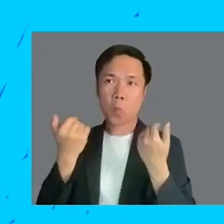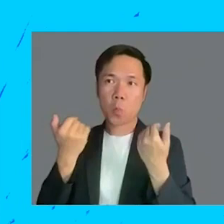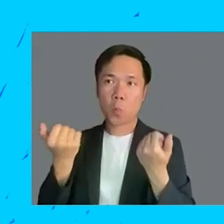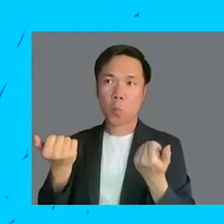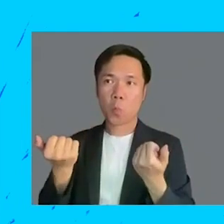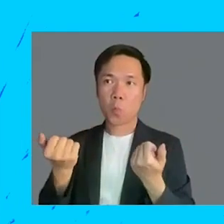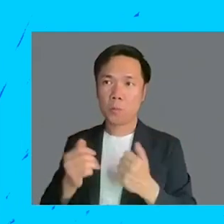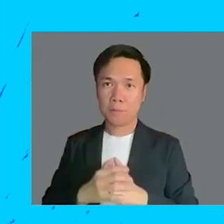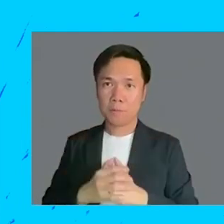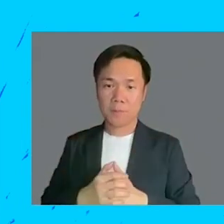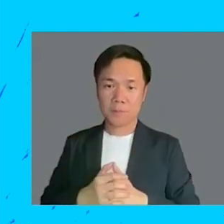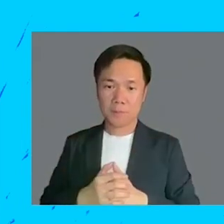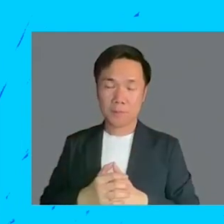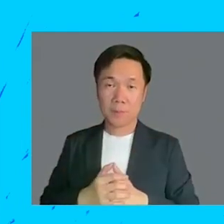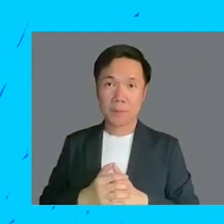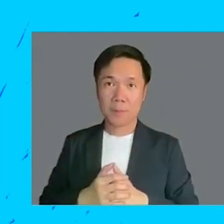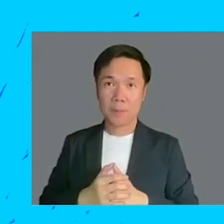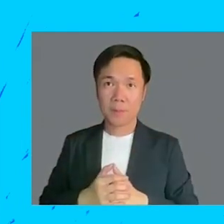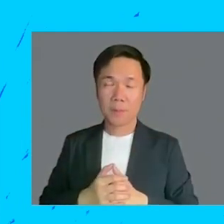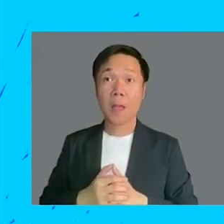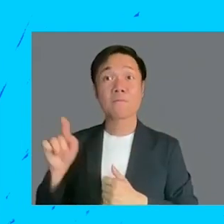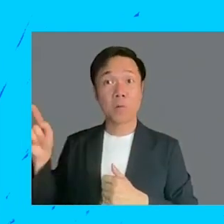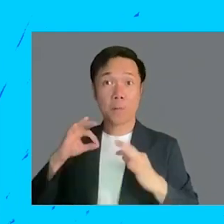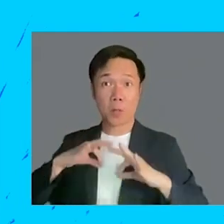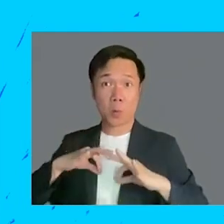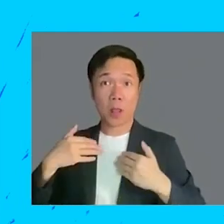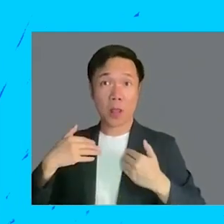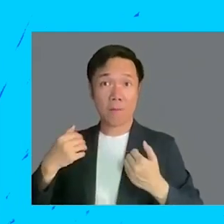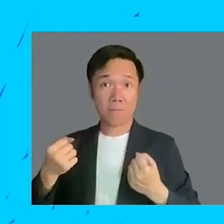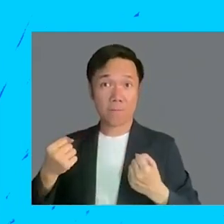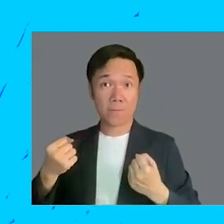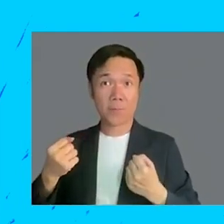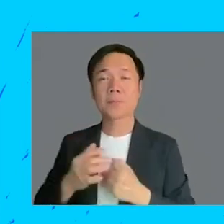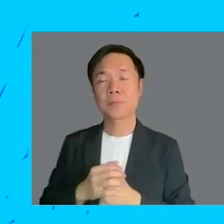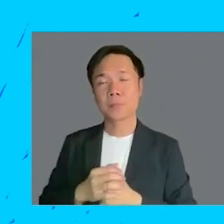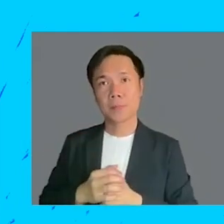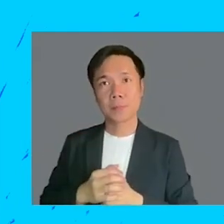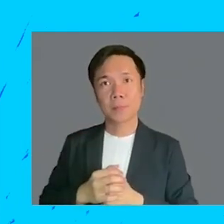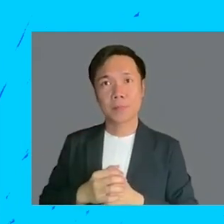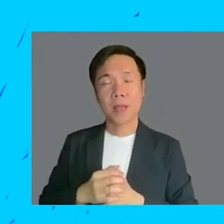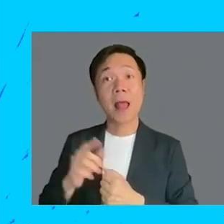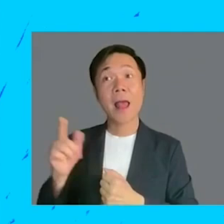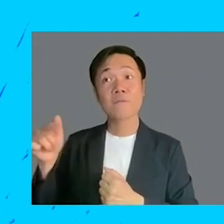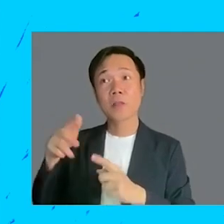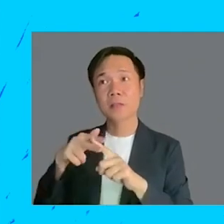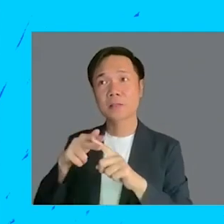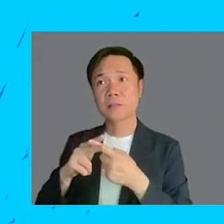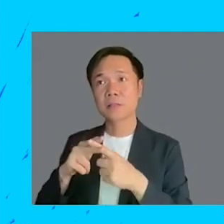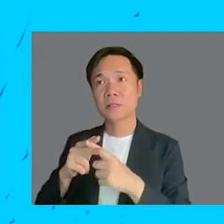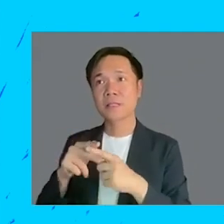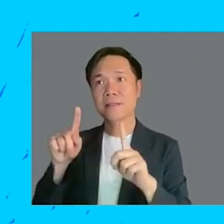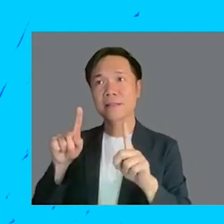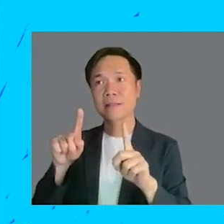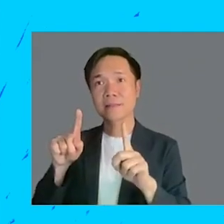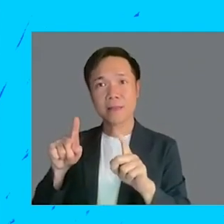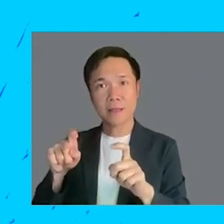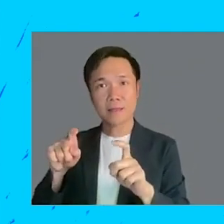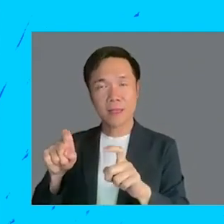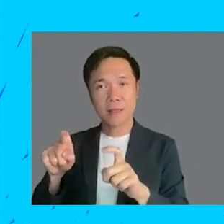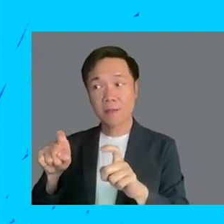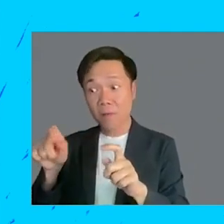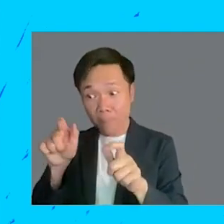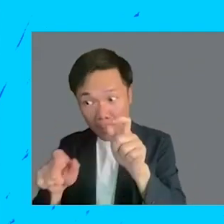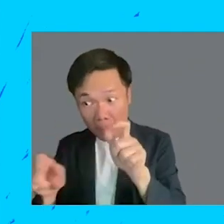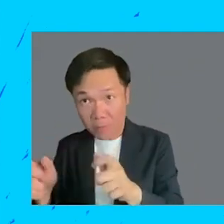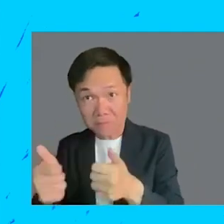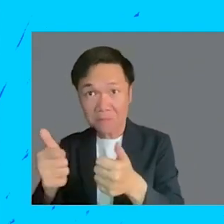Health guidelines strongly recommends administration of these tests to people on DTG. However, that's